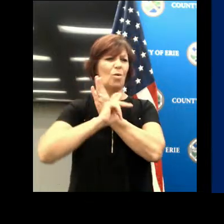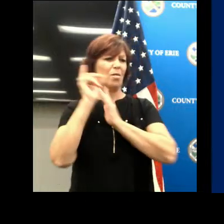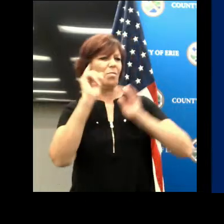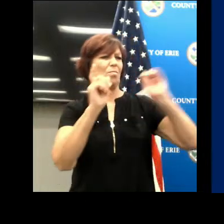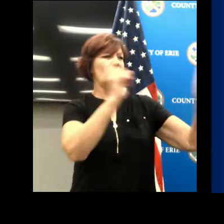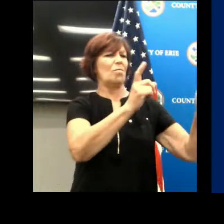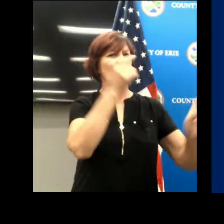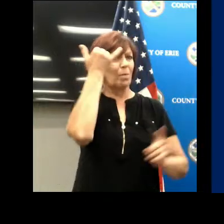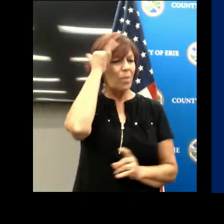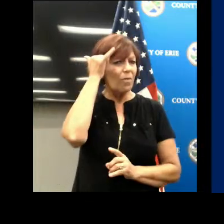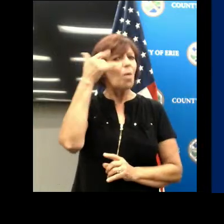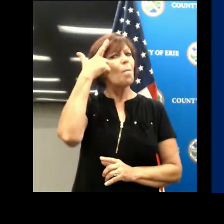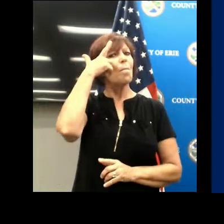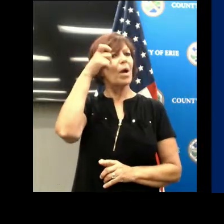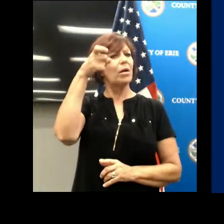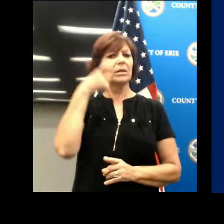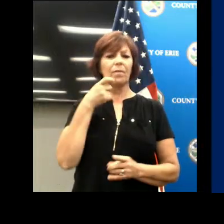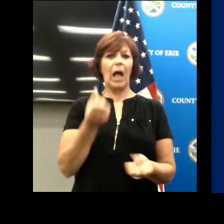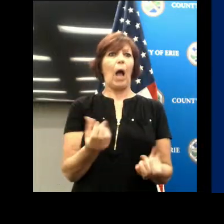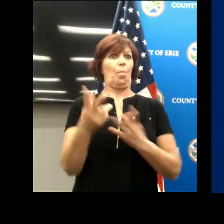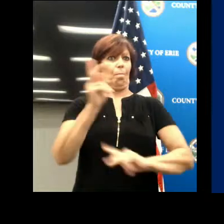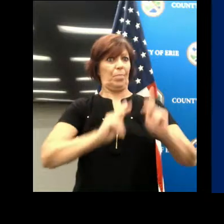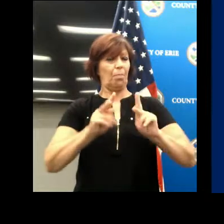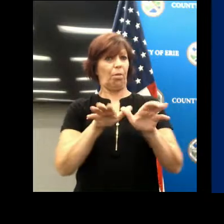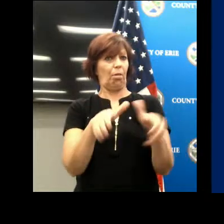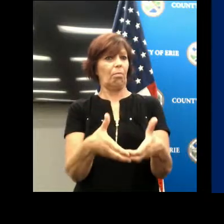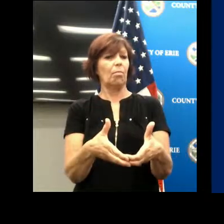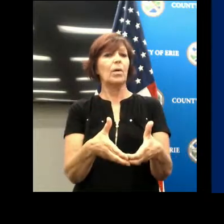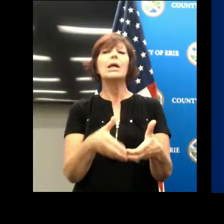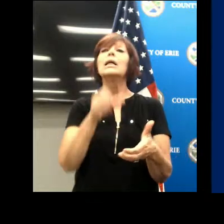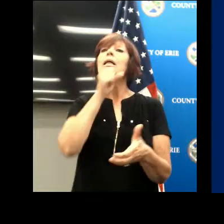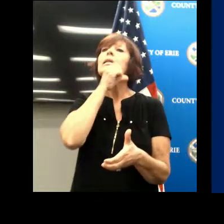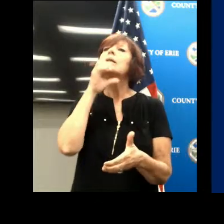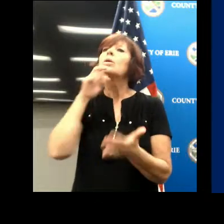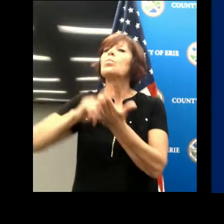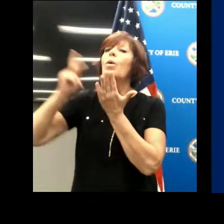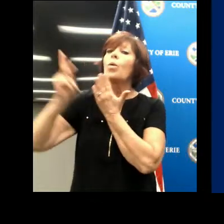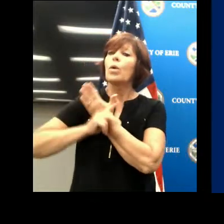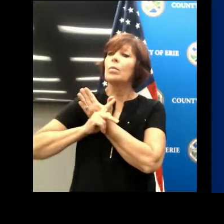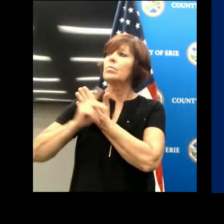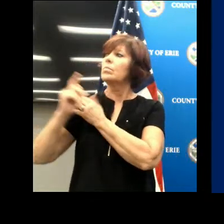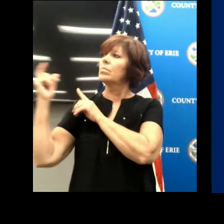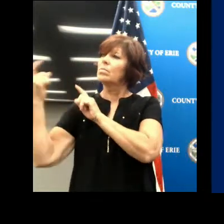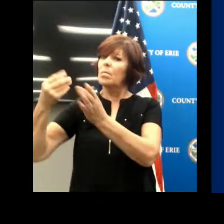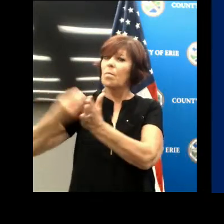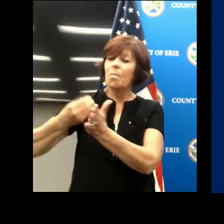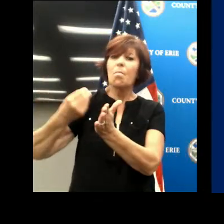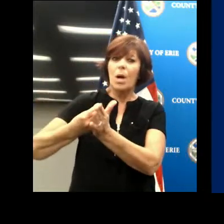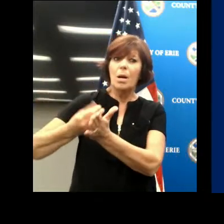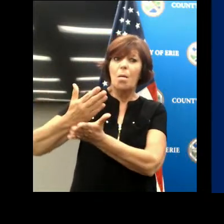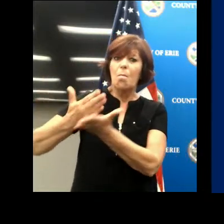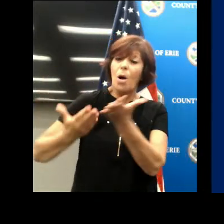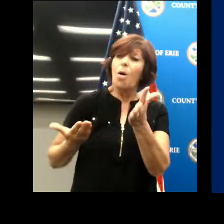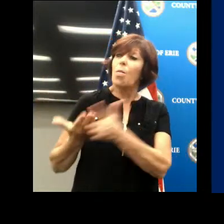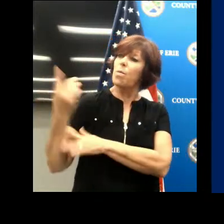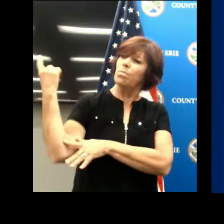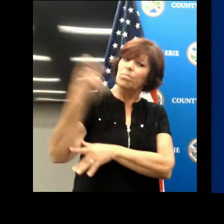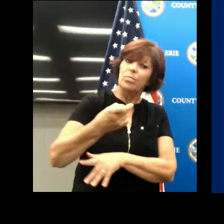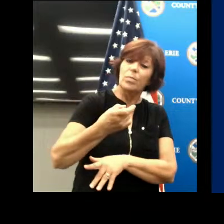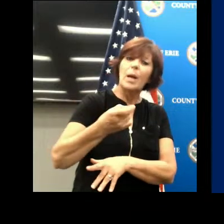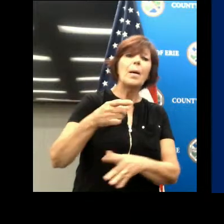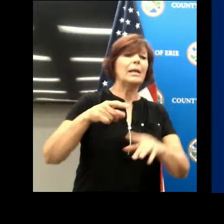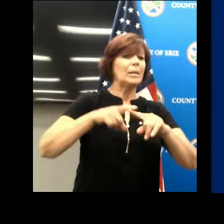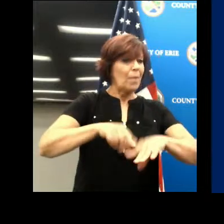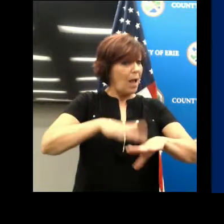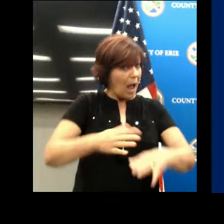Buffalo as a result of our population. Our senior services programs are funded partially through grants from the federal government based